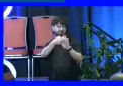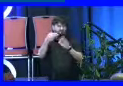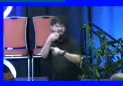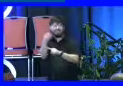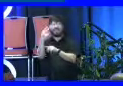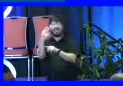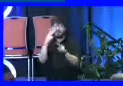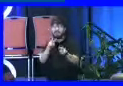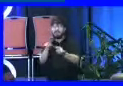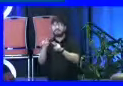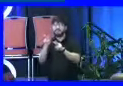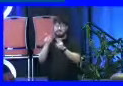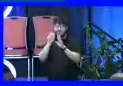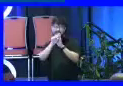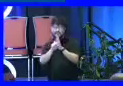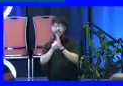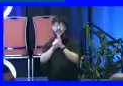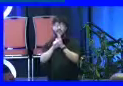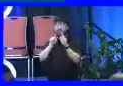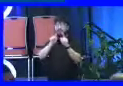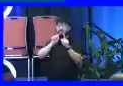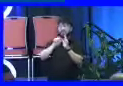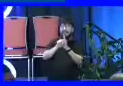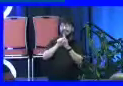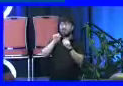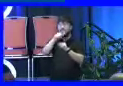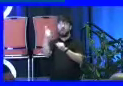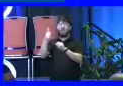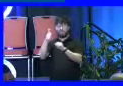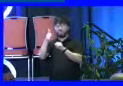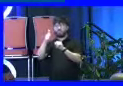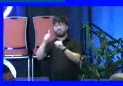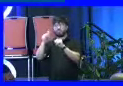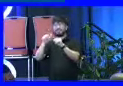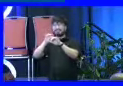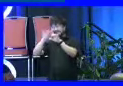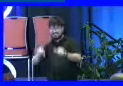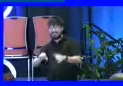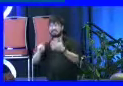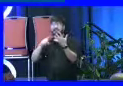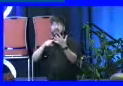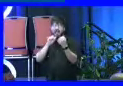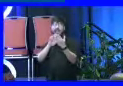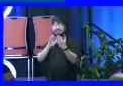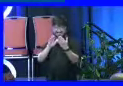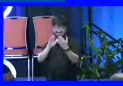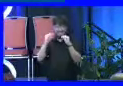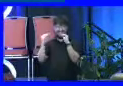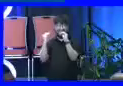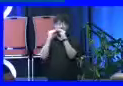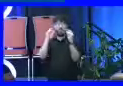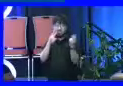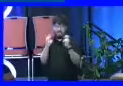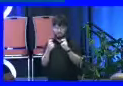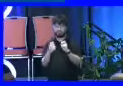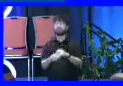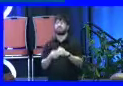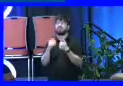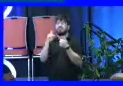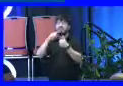housing status in other systems data, assessing and addressing equity issues, making the case